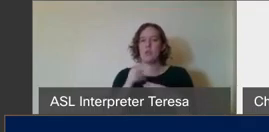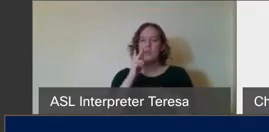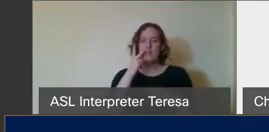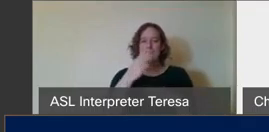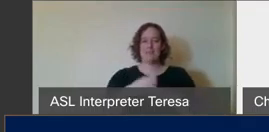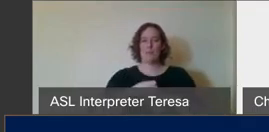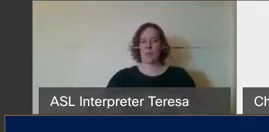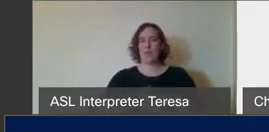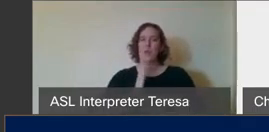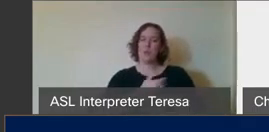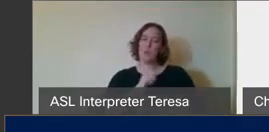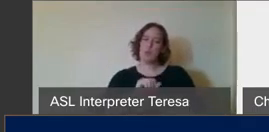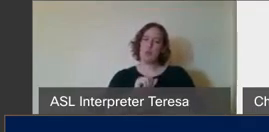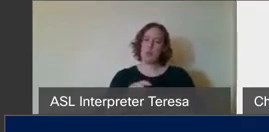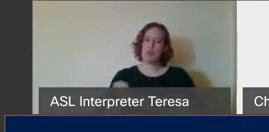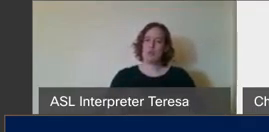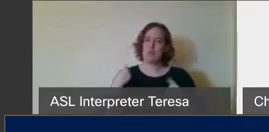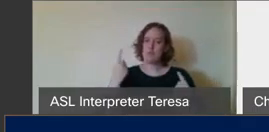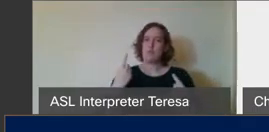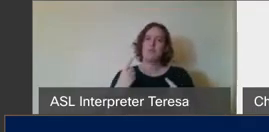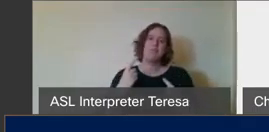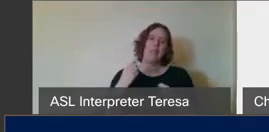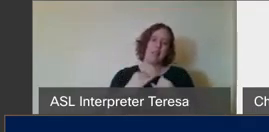work HR has done over the last calendar year.